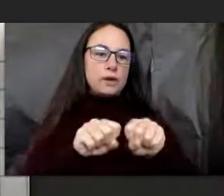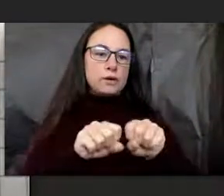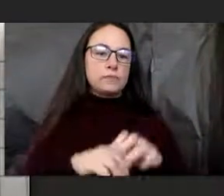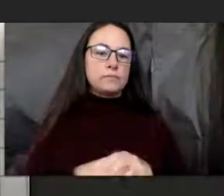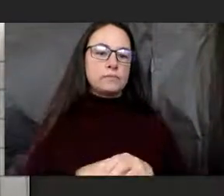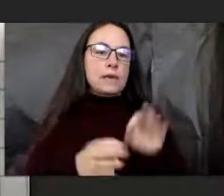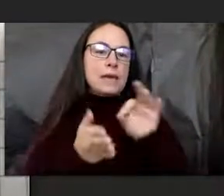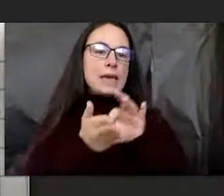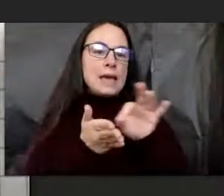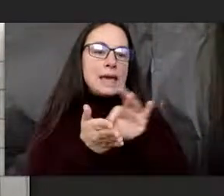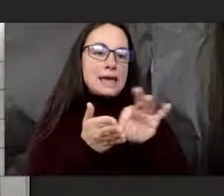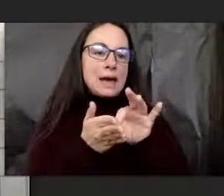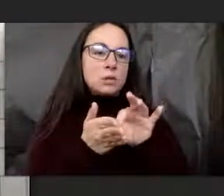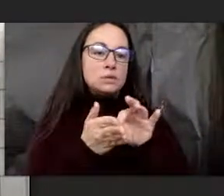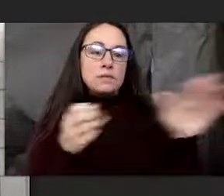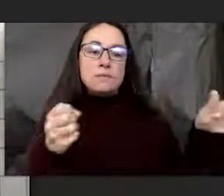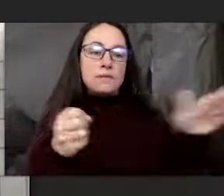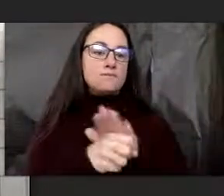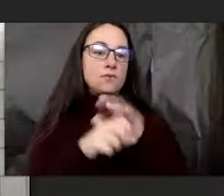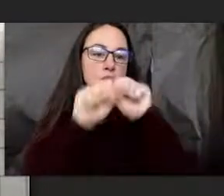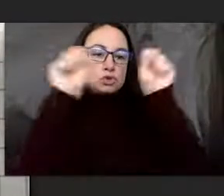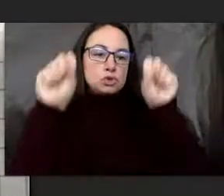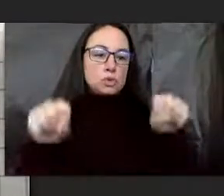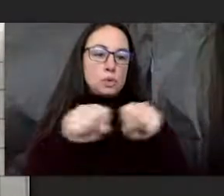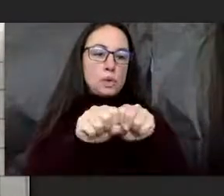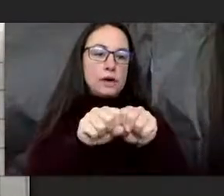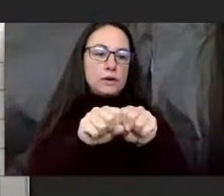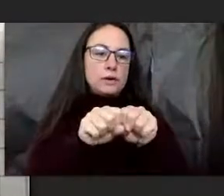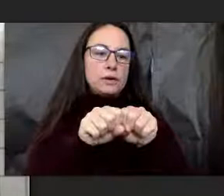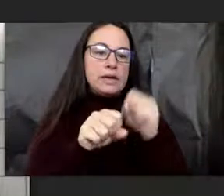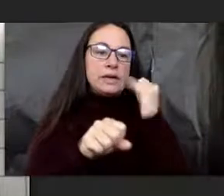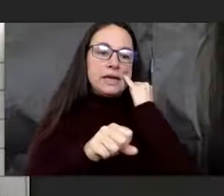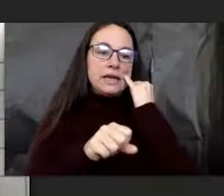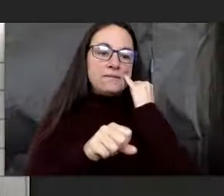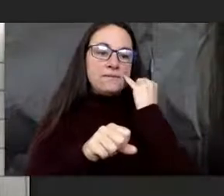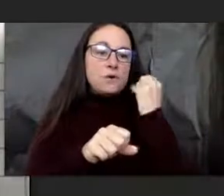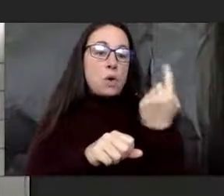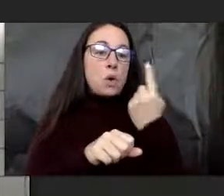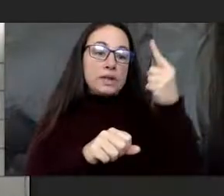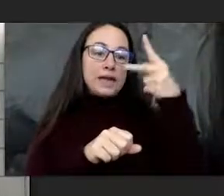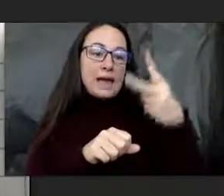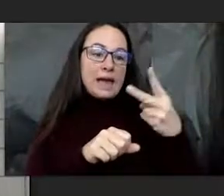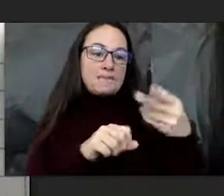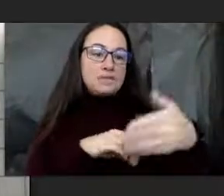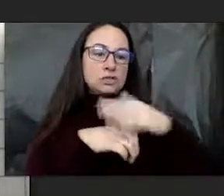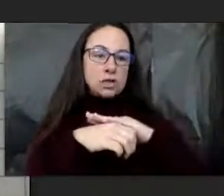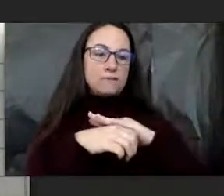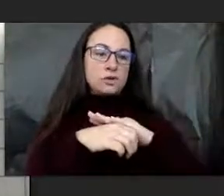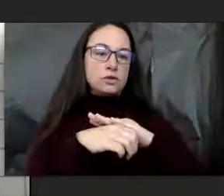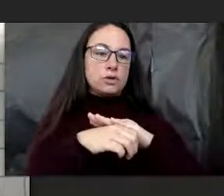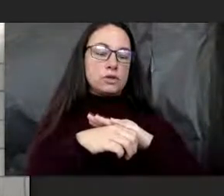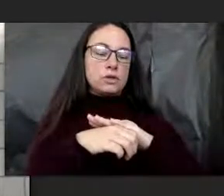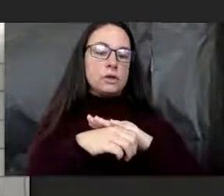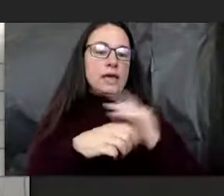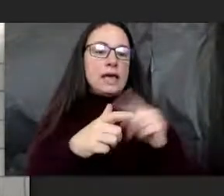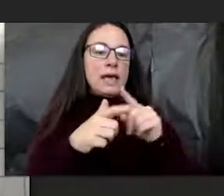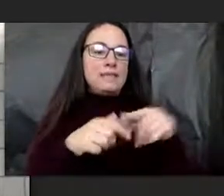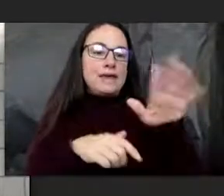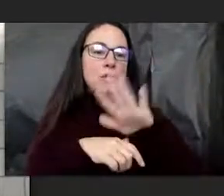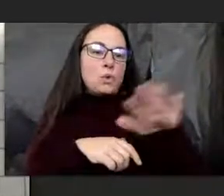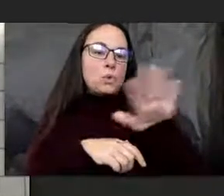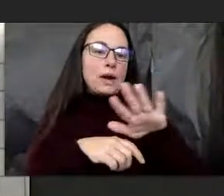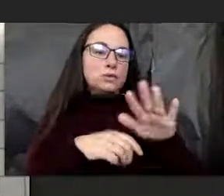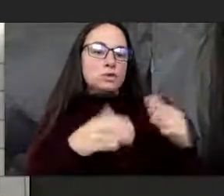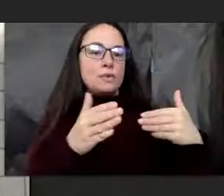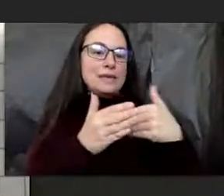the entire square if half of the square is covered by any water, and then you could actually round to the nearest whole square. You